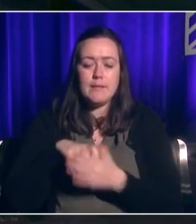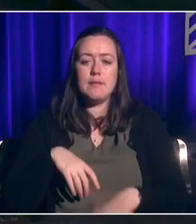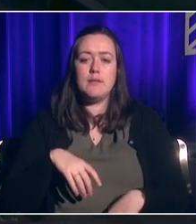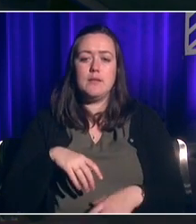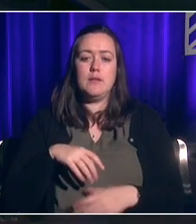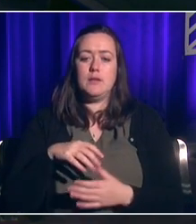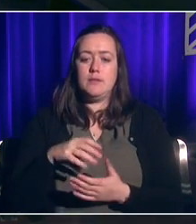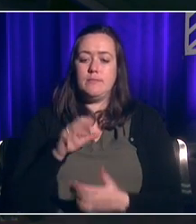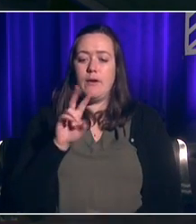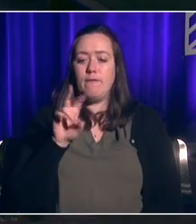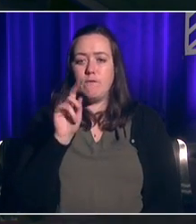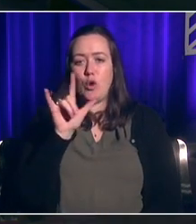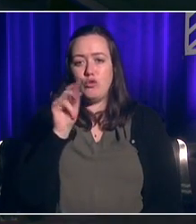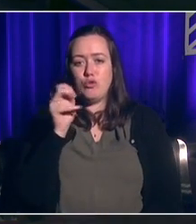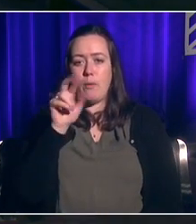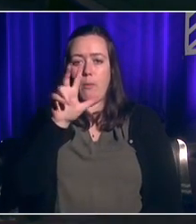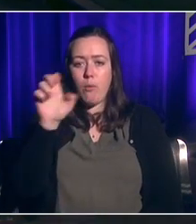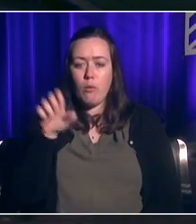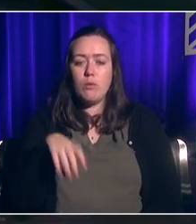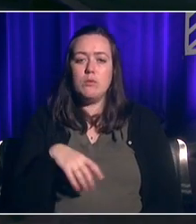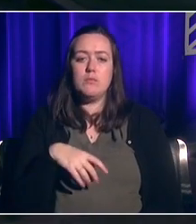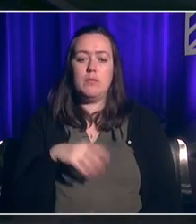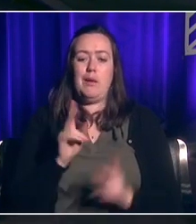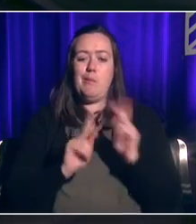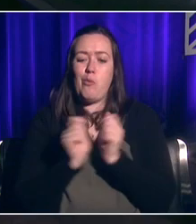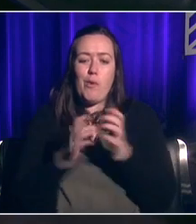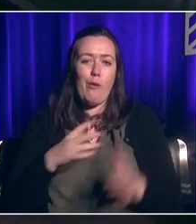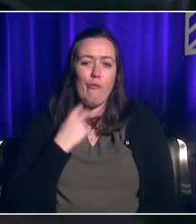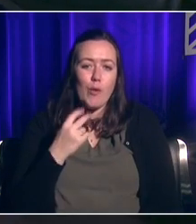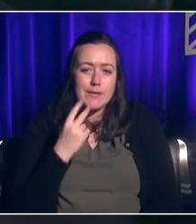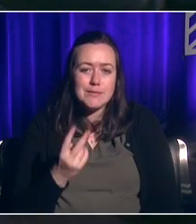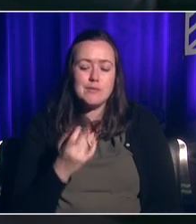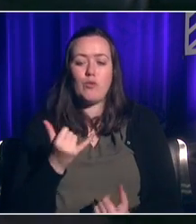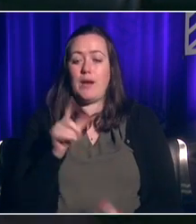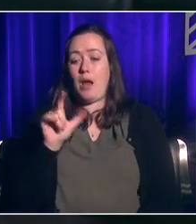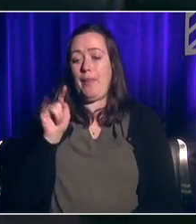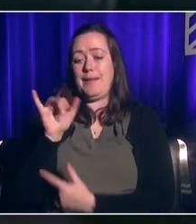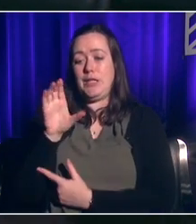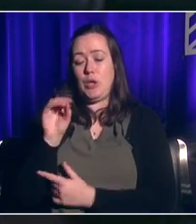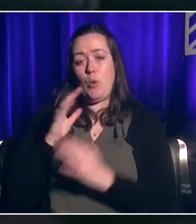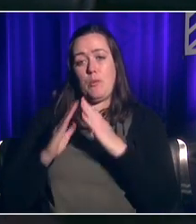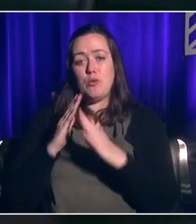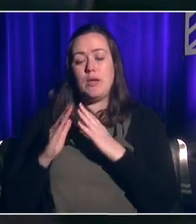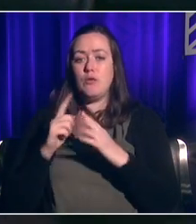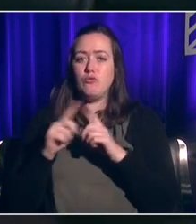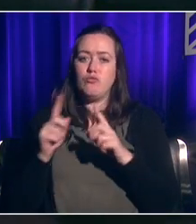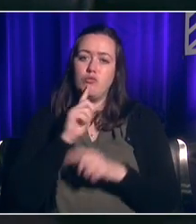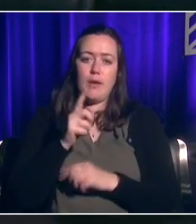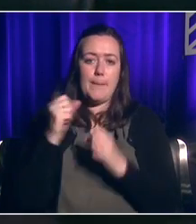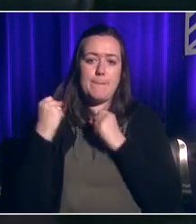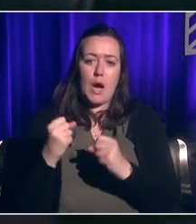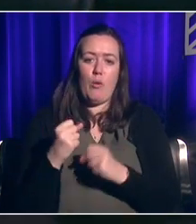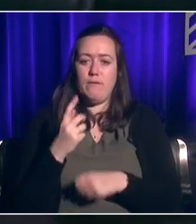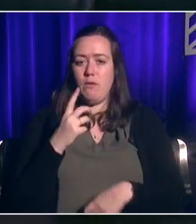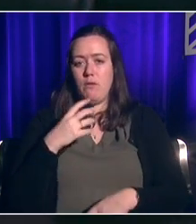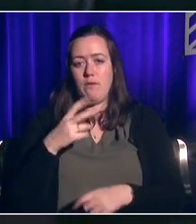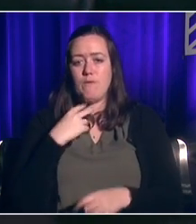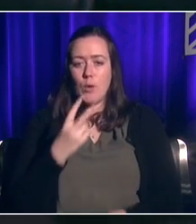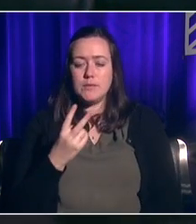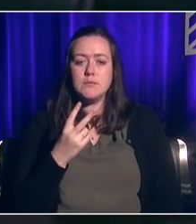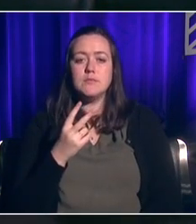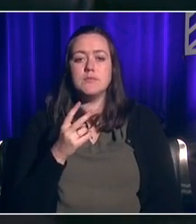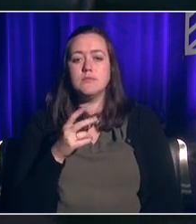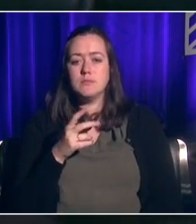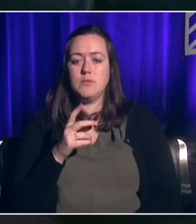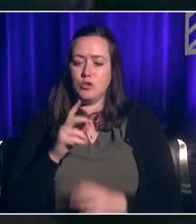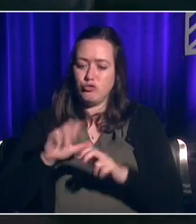And the Latino community right now is incredibly powerful with their voice, but deeply challenged with their identity in